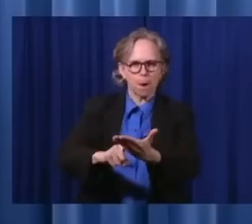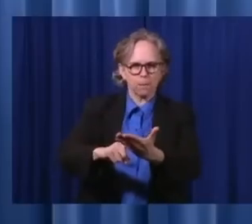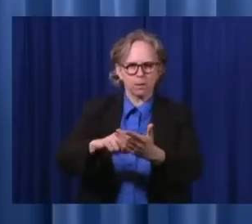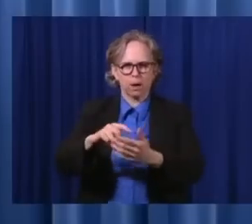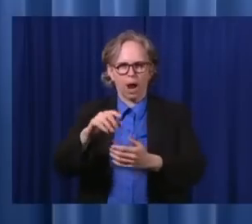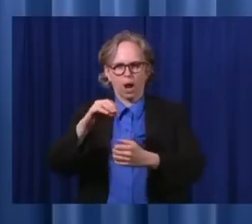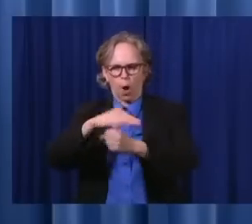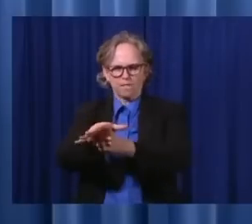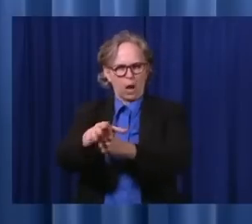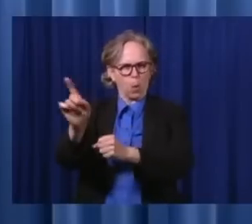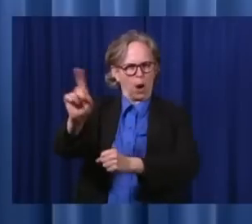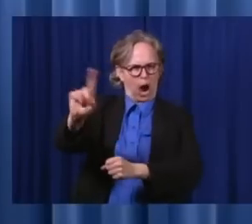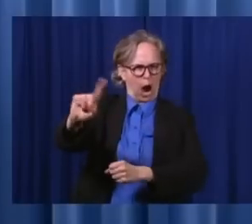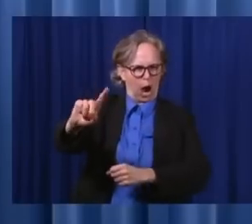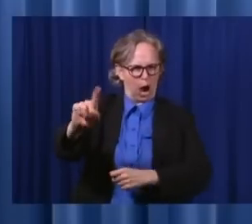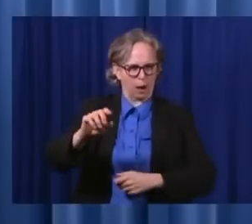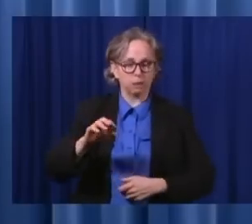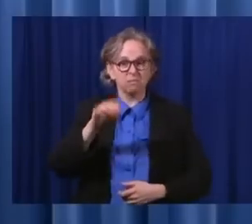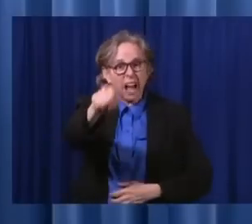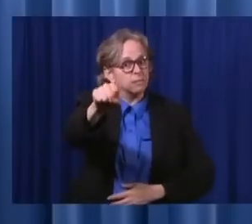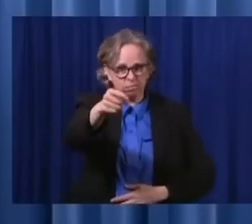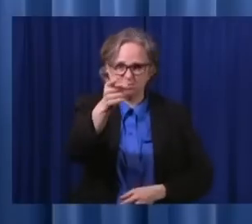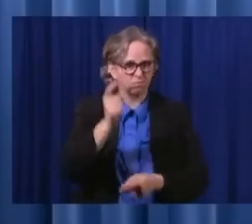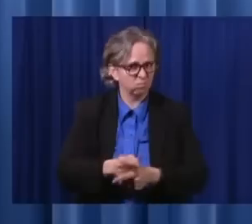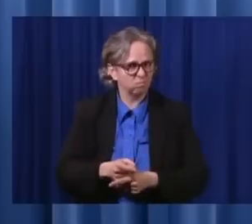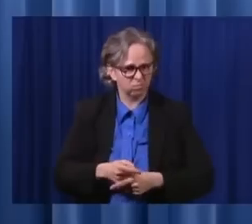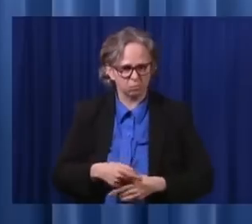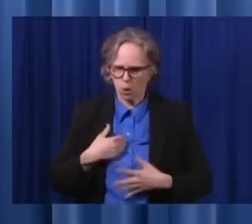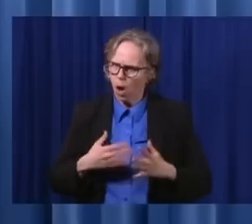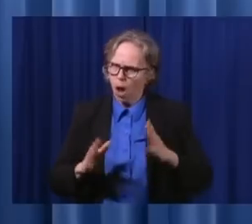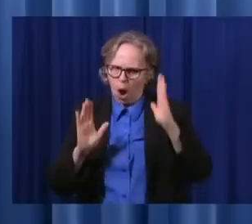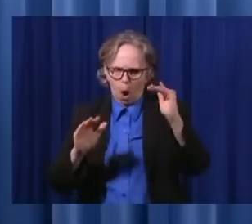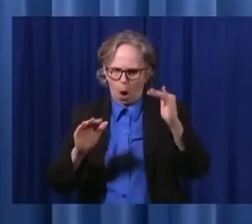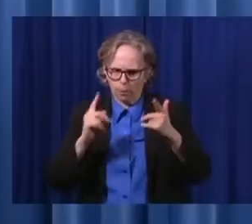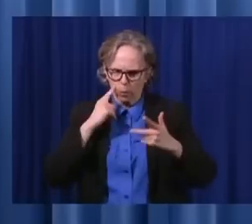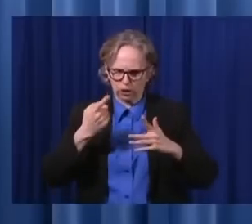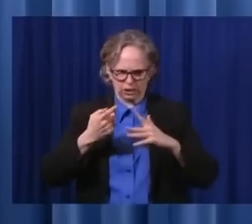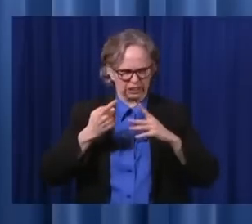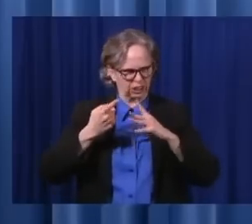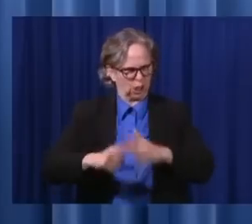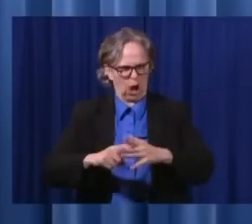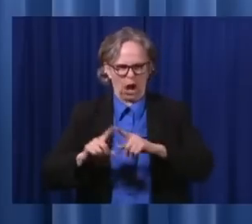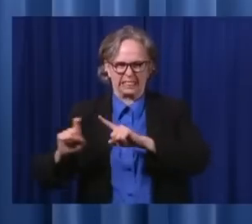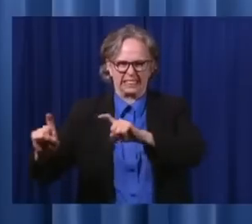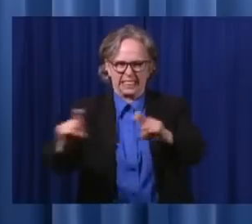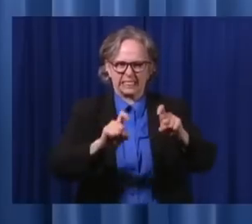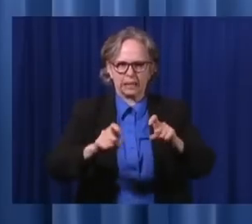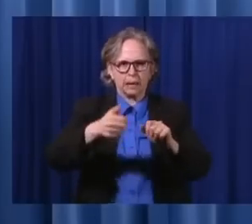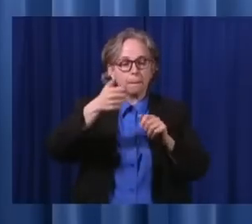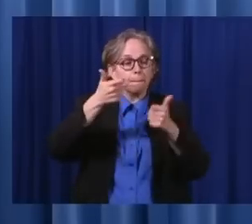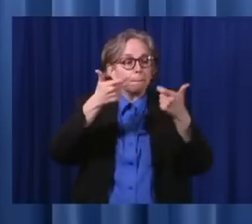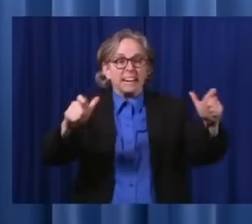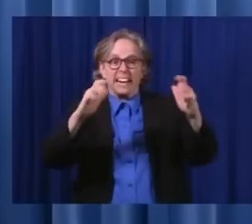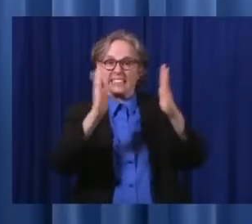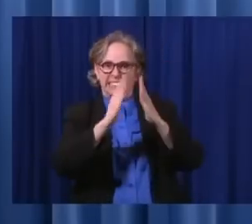where we are. So yeah, we hope to do that in every major area of the state.